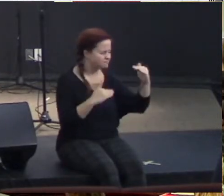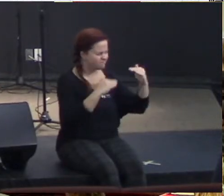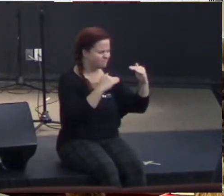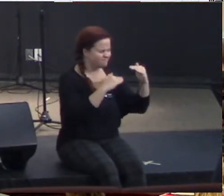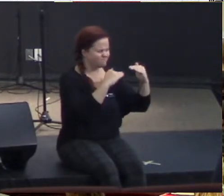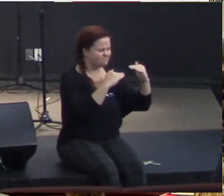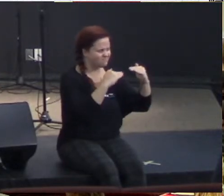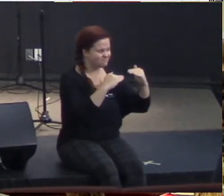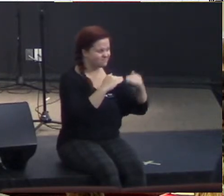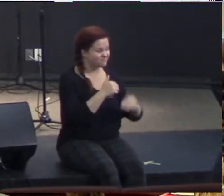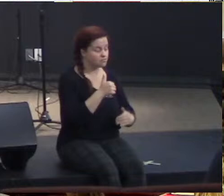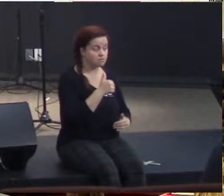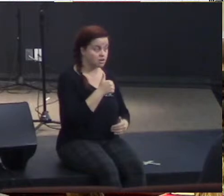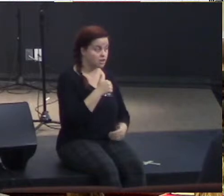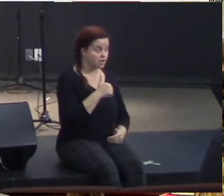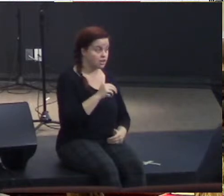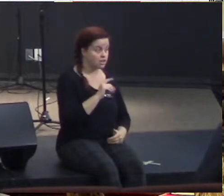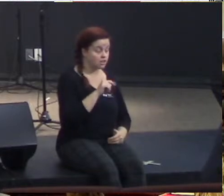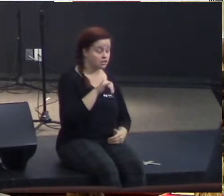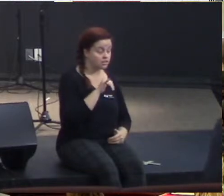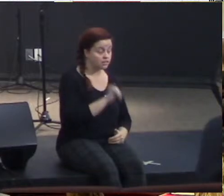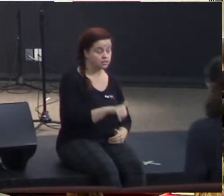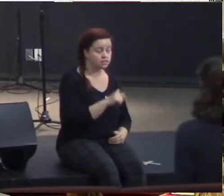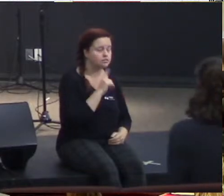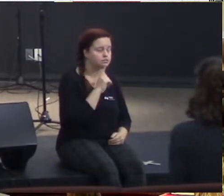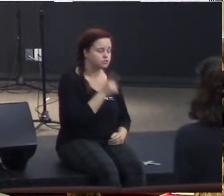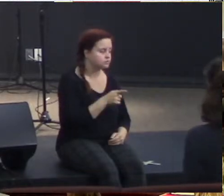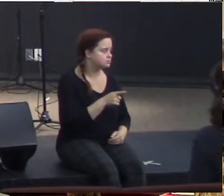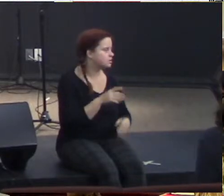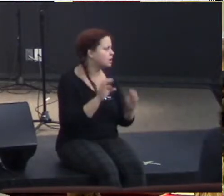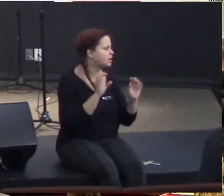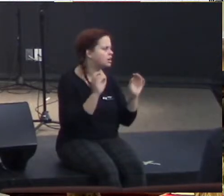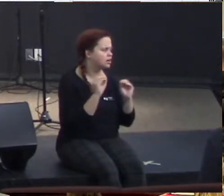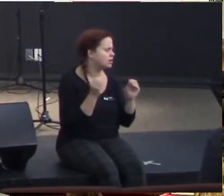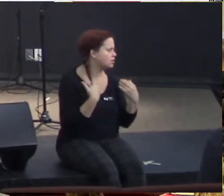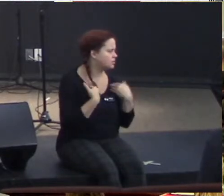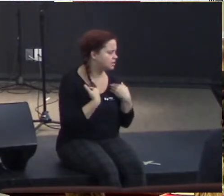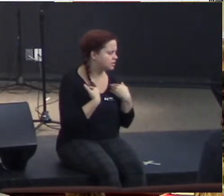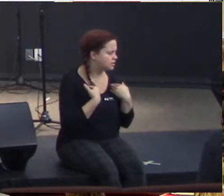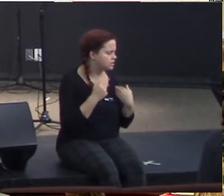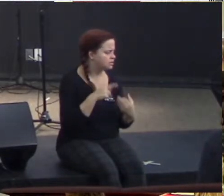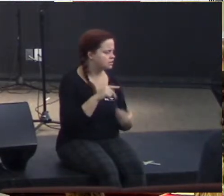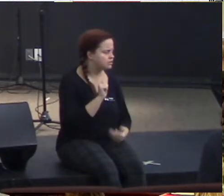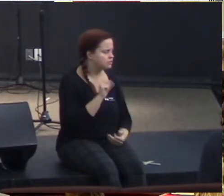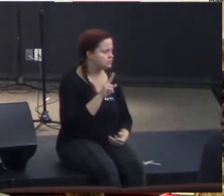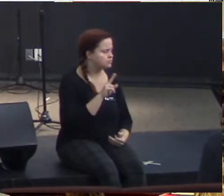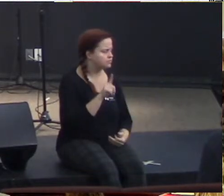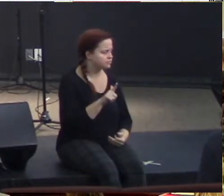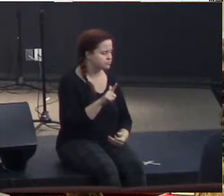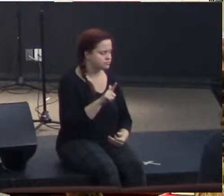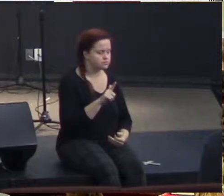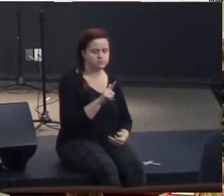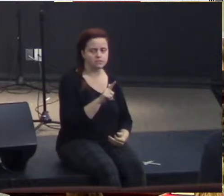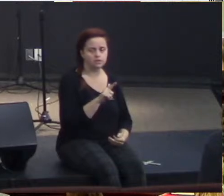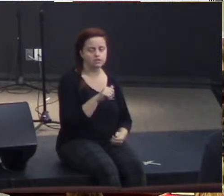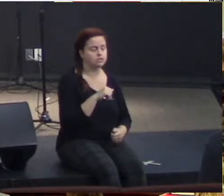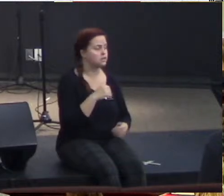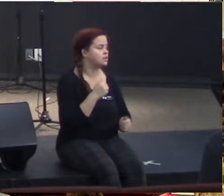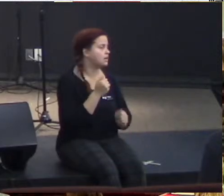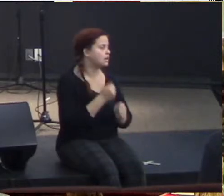That much is true. No one has. Paul would later write, for all have sinned and fall short of the glory of